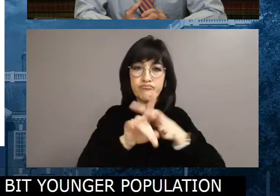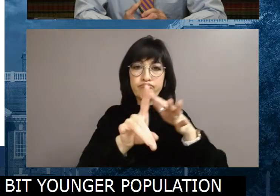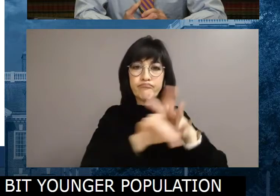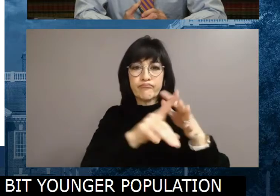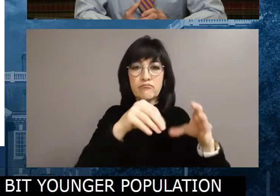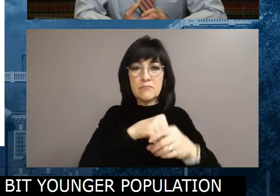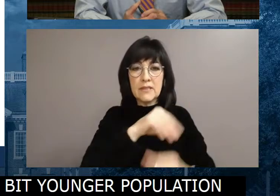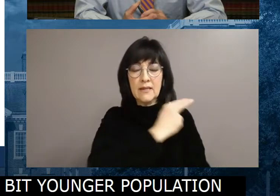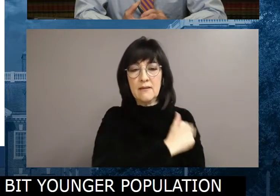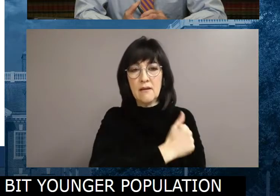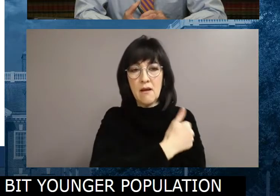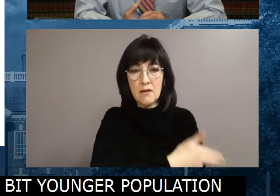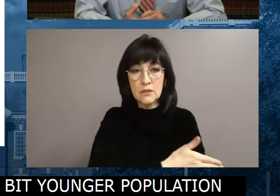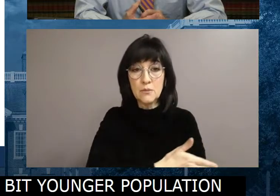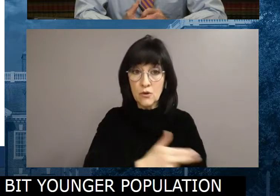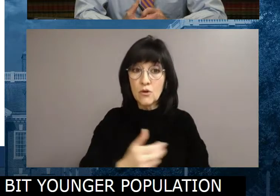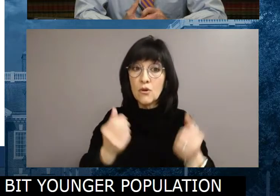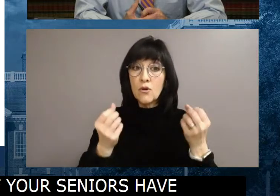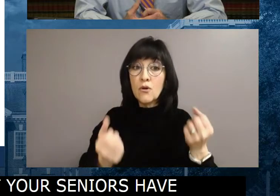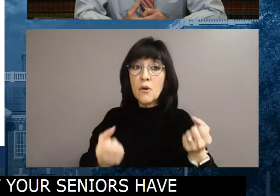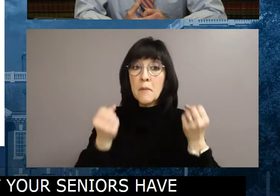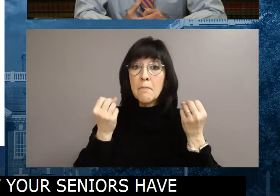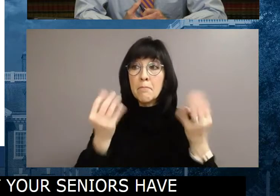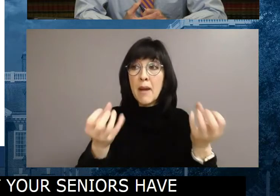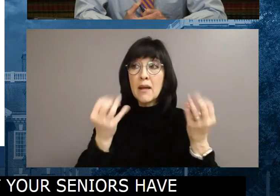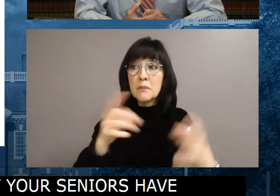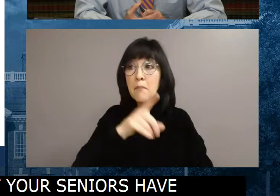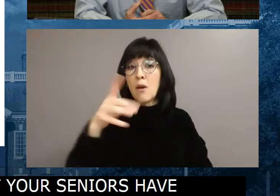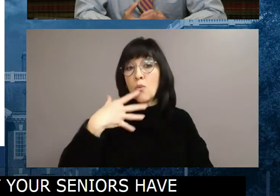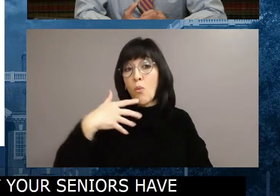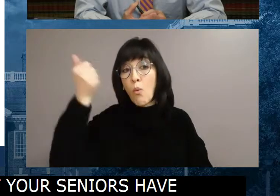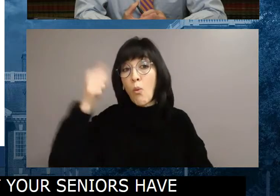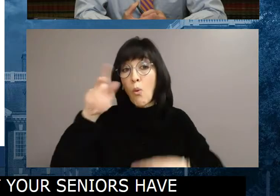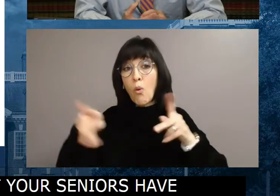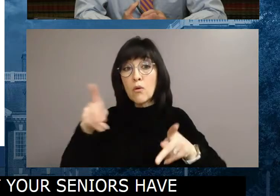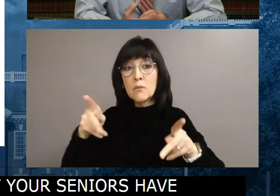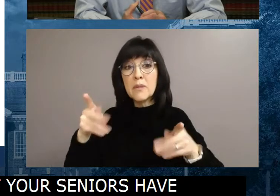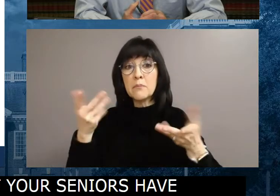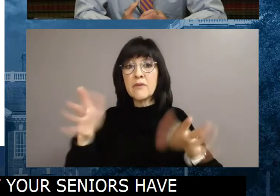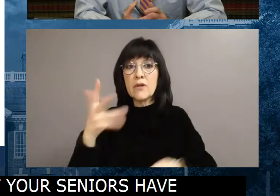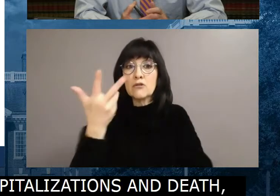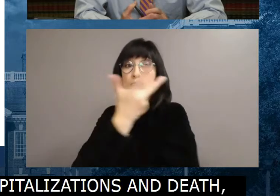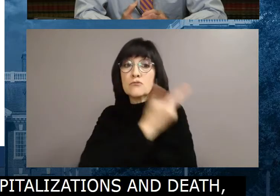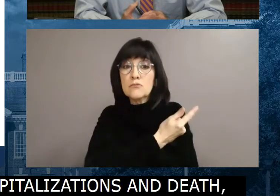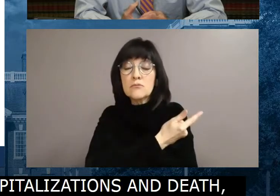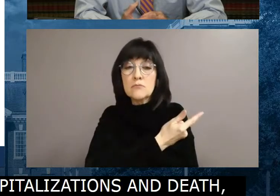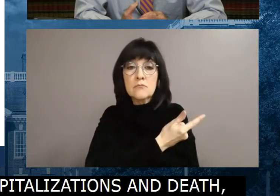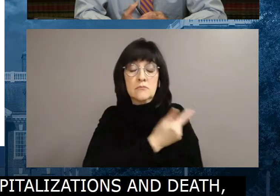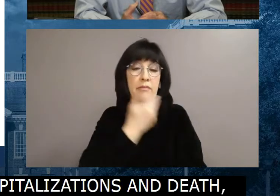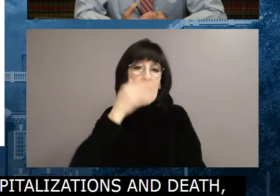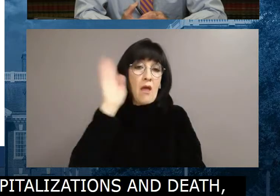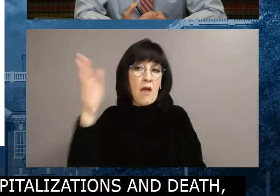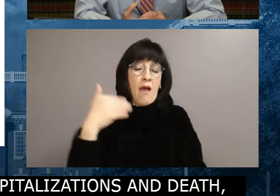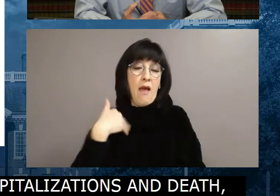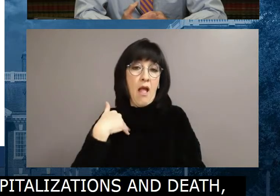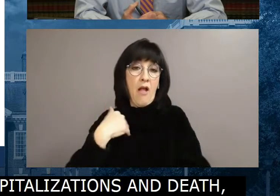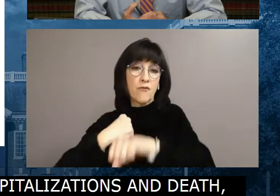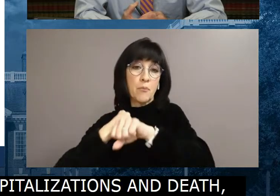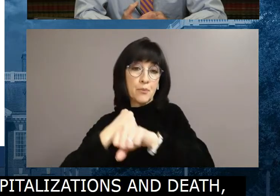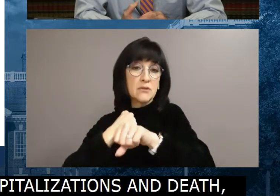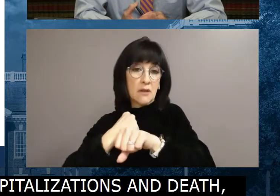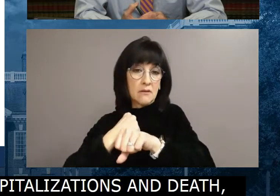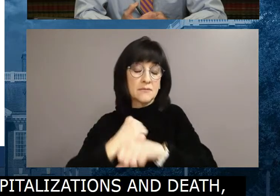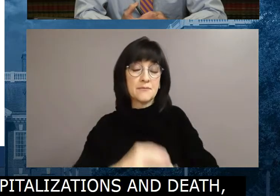death, you should see a smaller number there, and we are seeing that. Sadly, again,